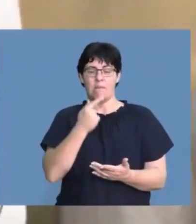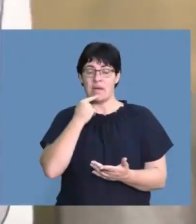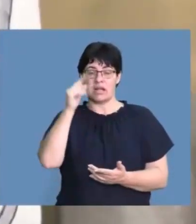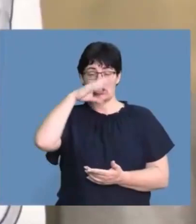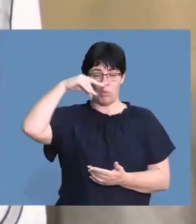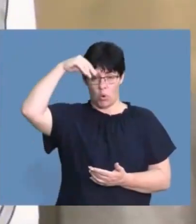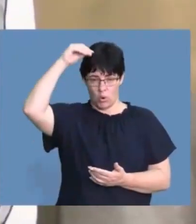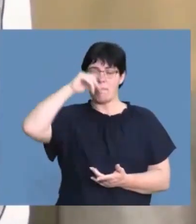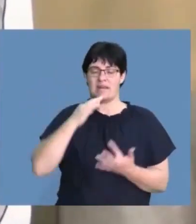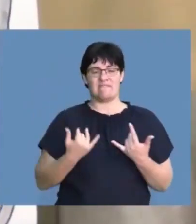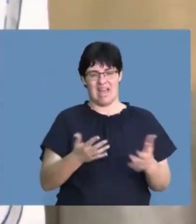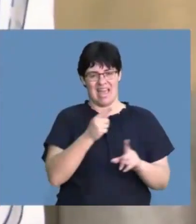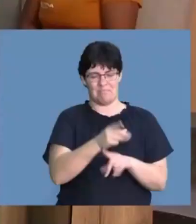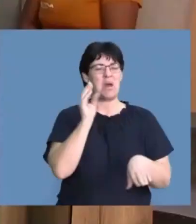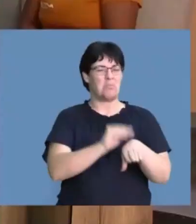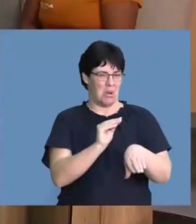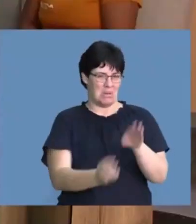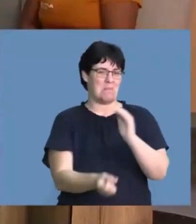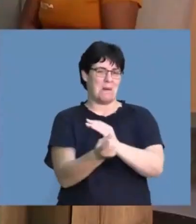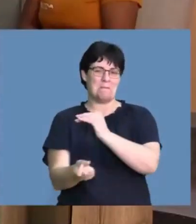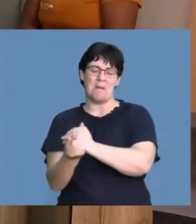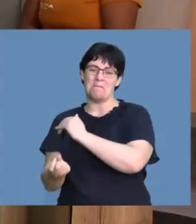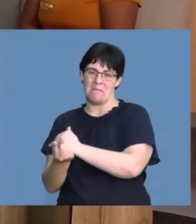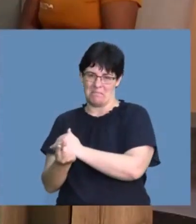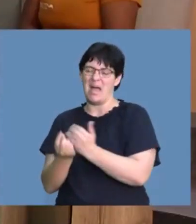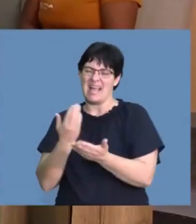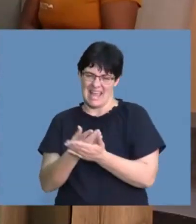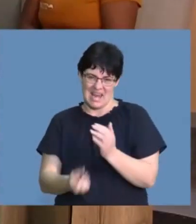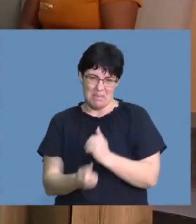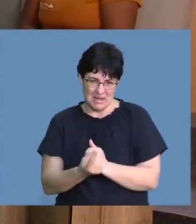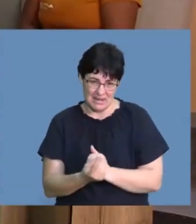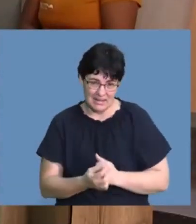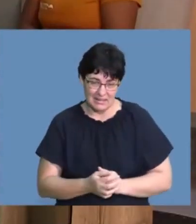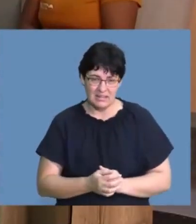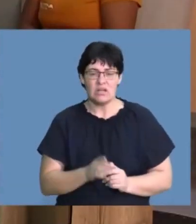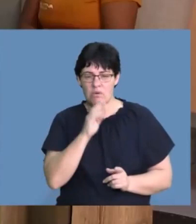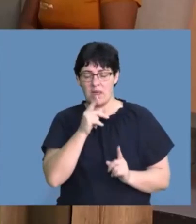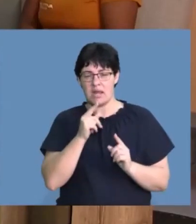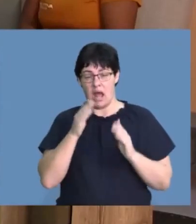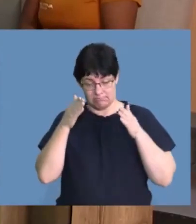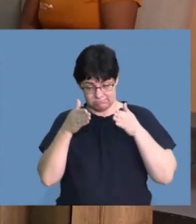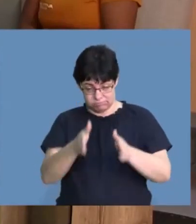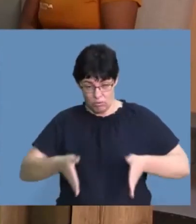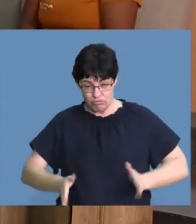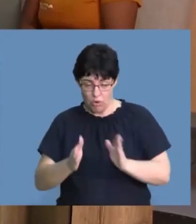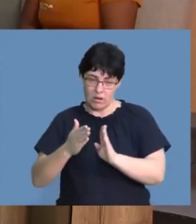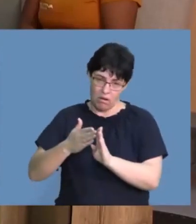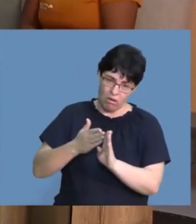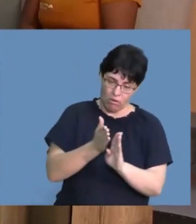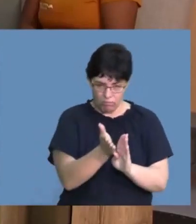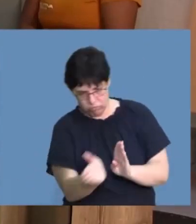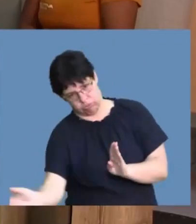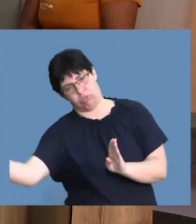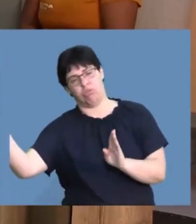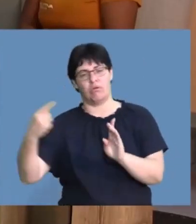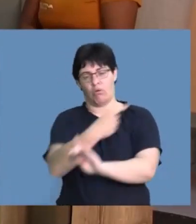smoke, there is fire. You need to watch out for all this negligence that may stray you out of the road. So